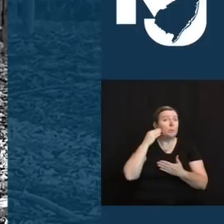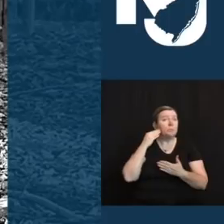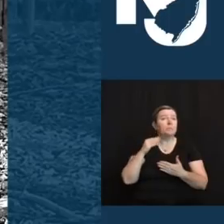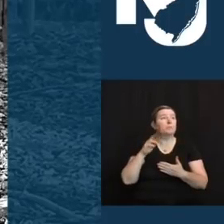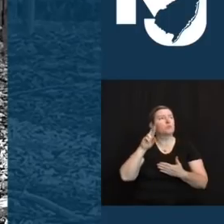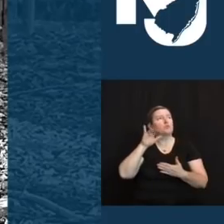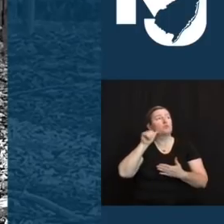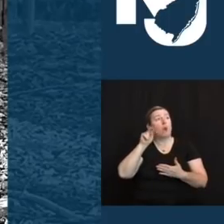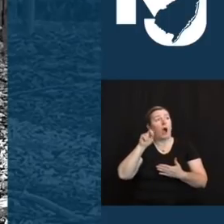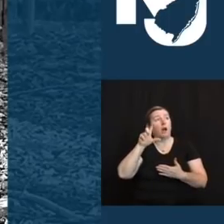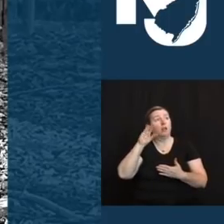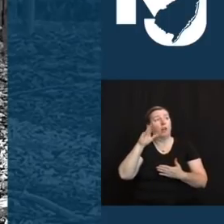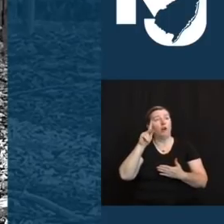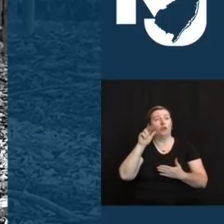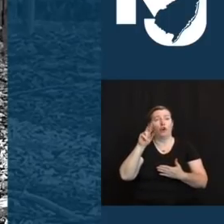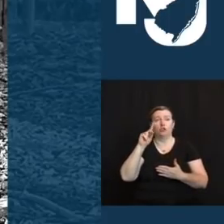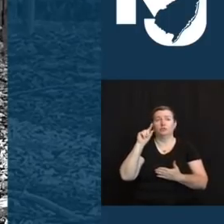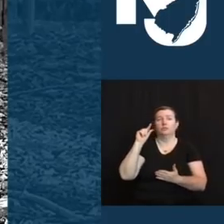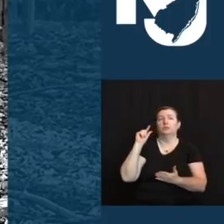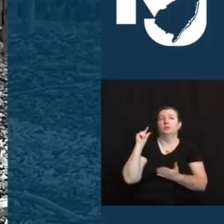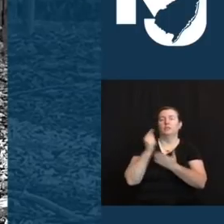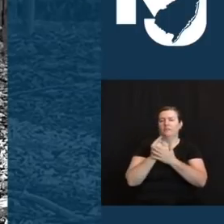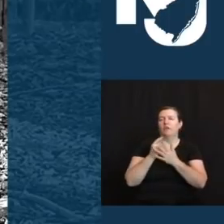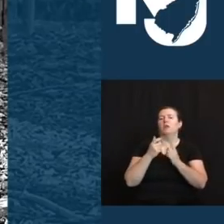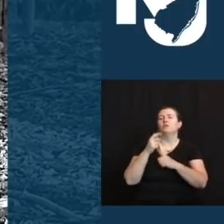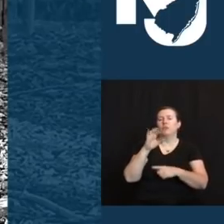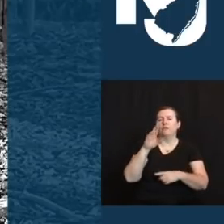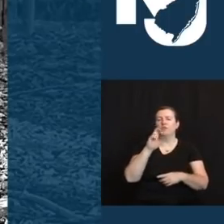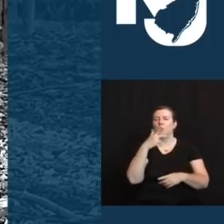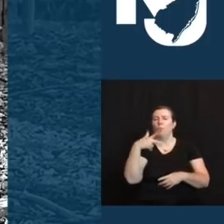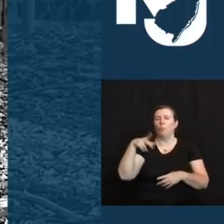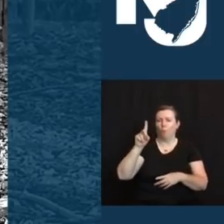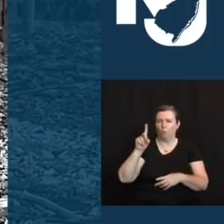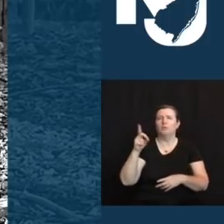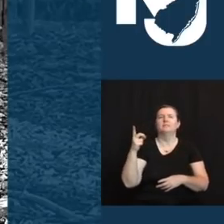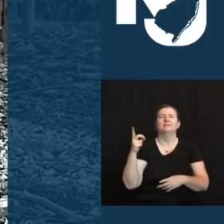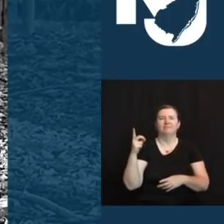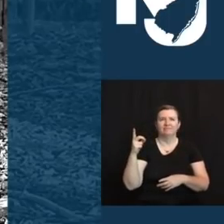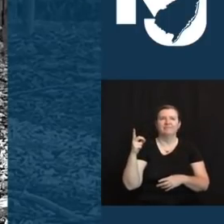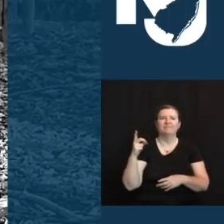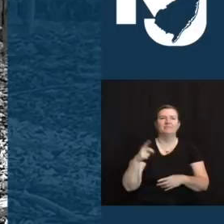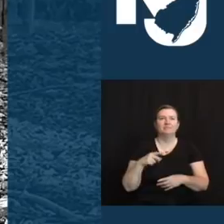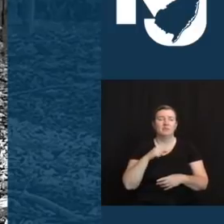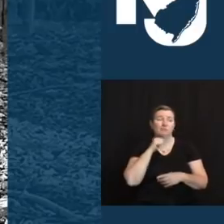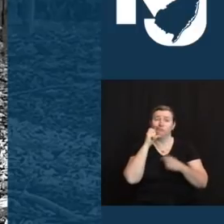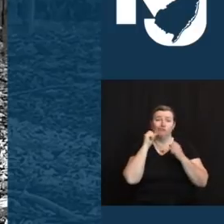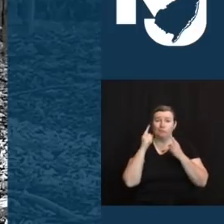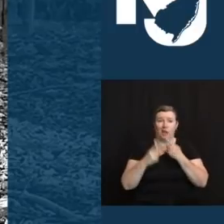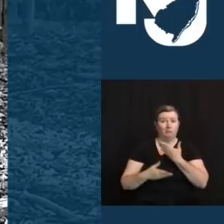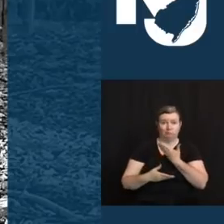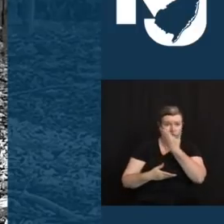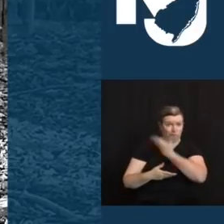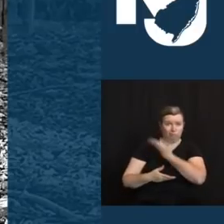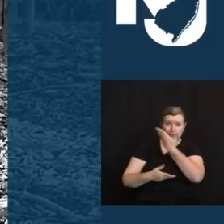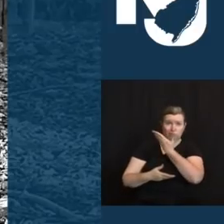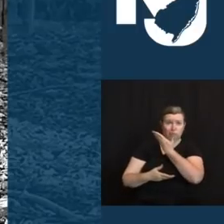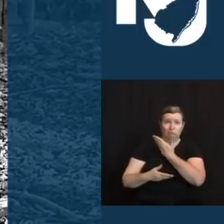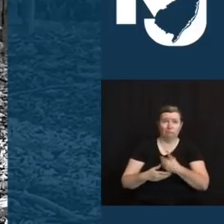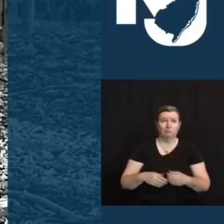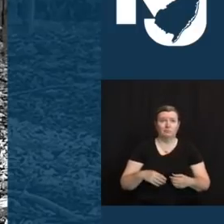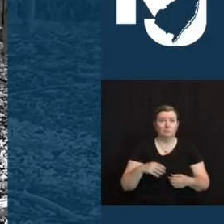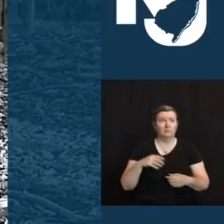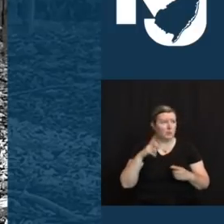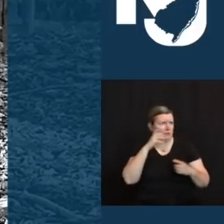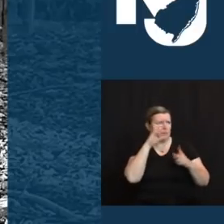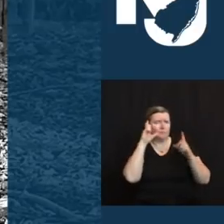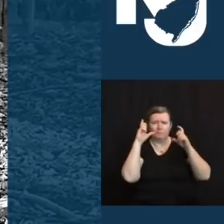from Freehold Township High School. It won't surprise you, given that photo, how striking that is, that photography is